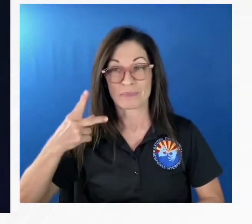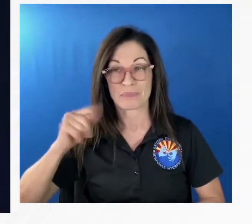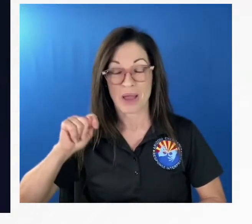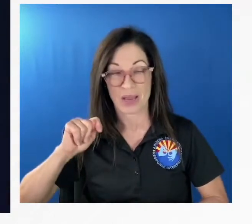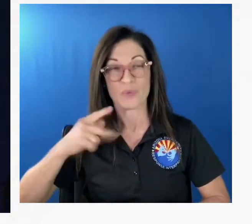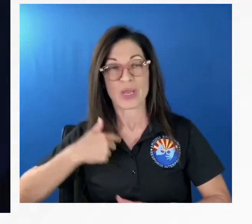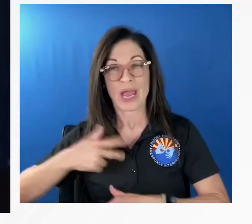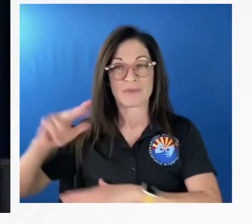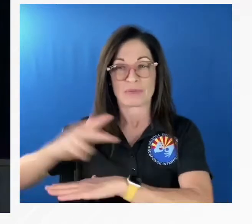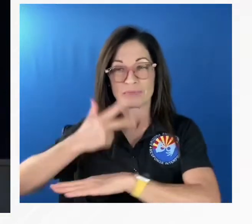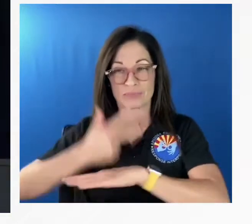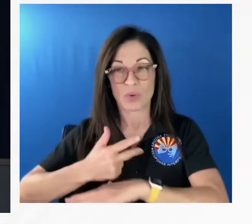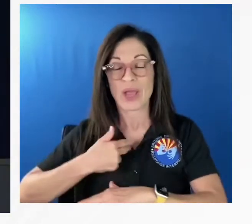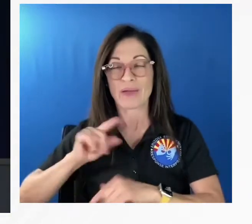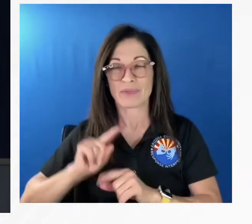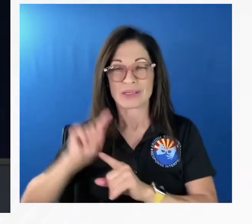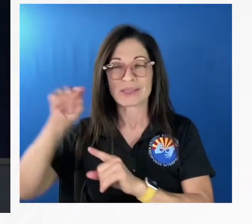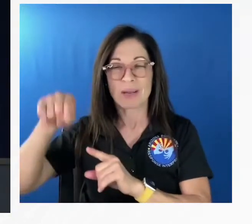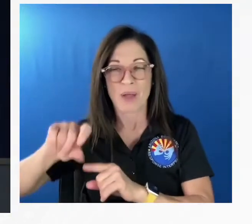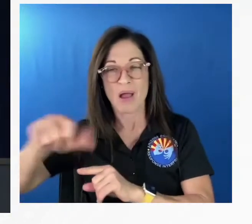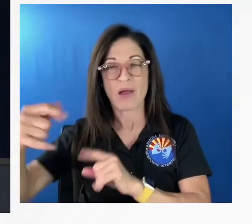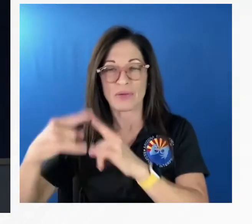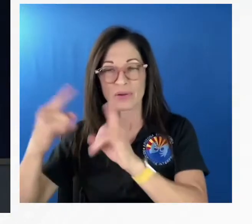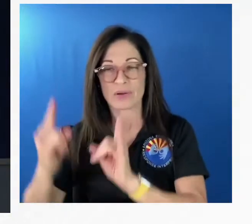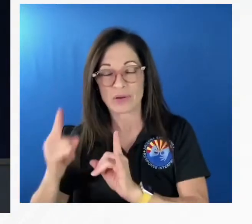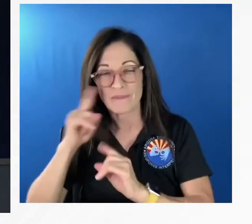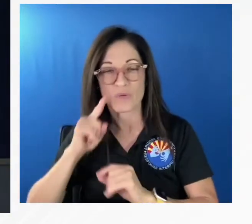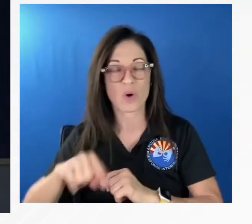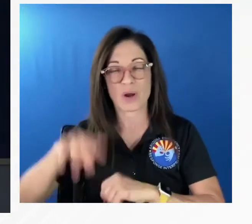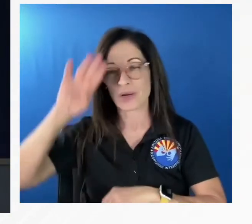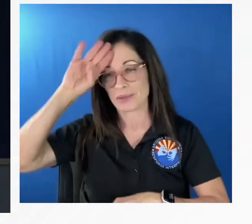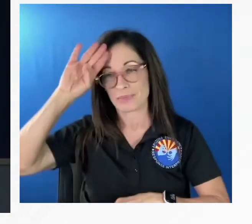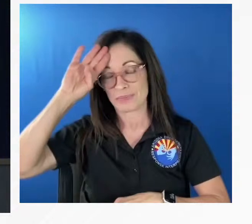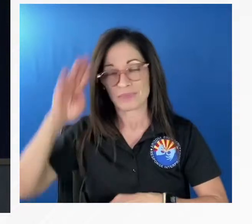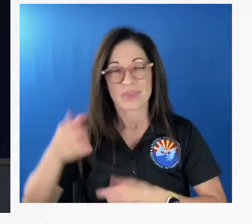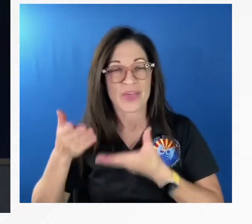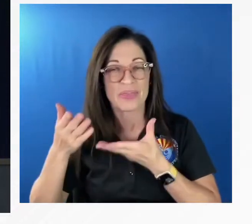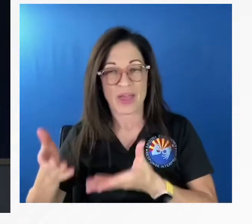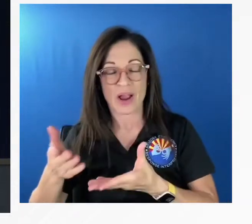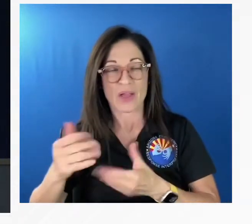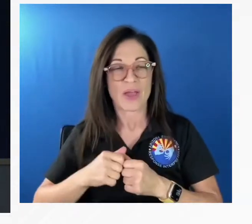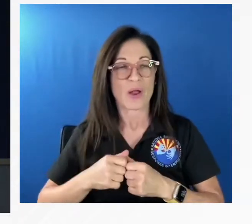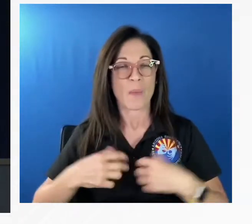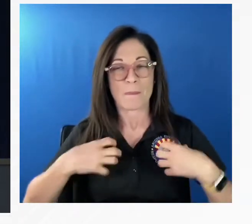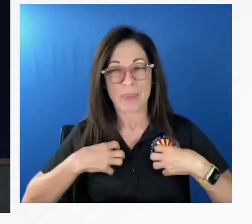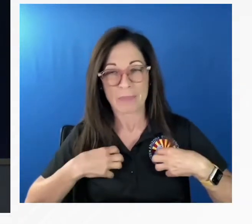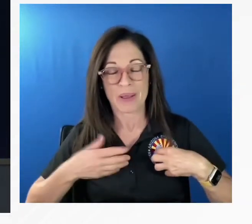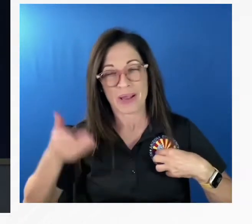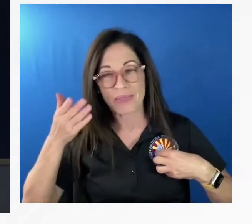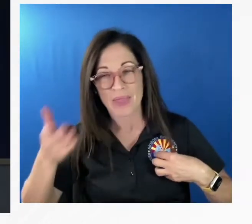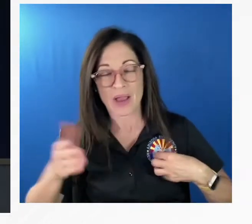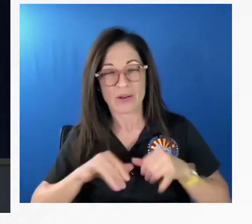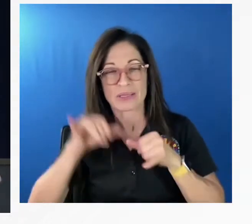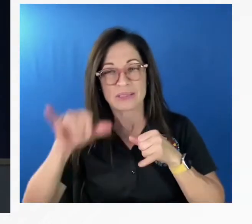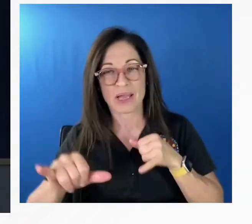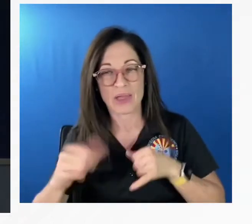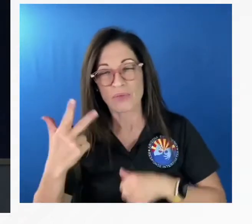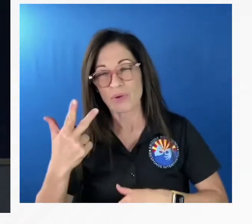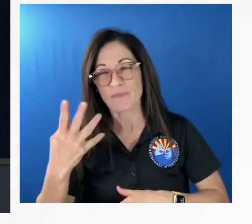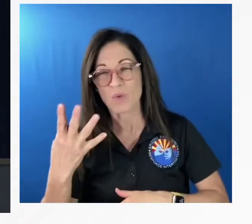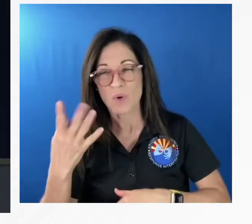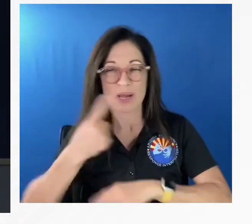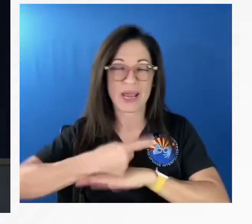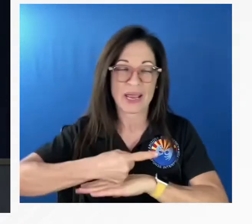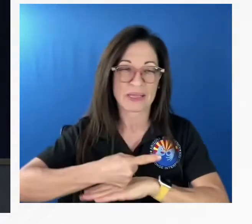on 2 different spots out there. They're basically overnight backpacking for 3 to 4 days. No showers, but what do they need? Water,